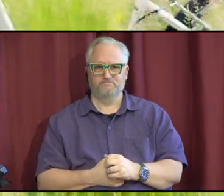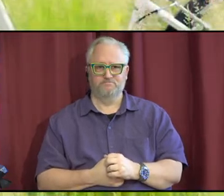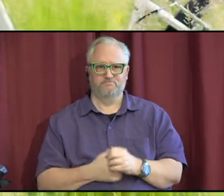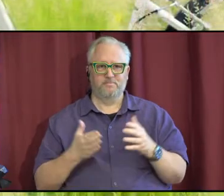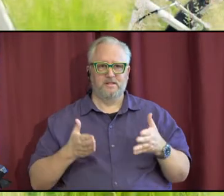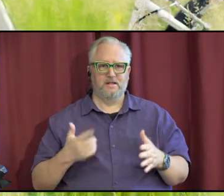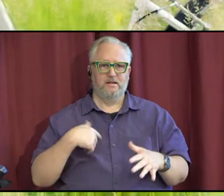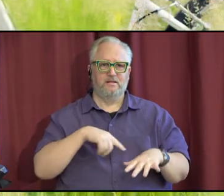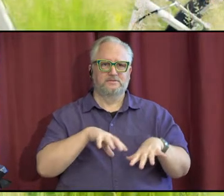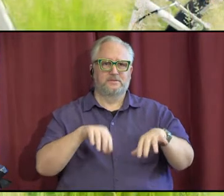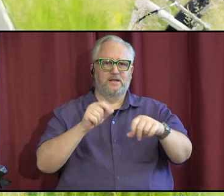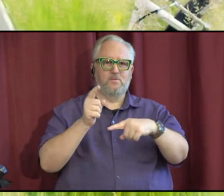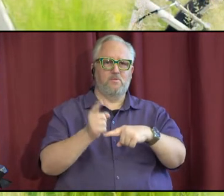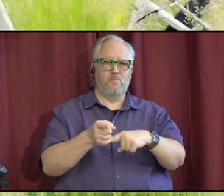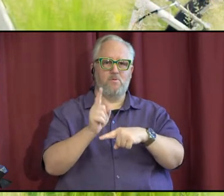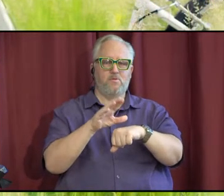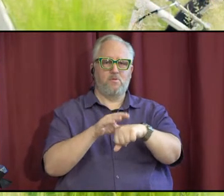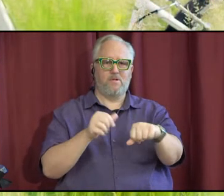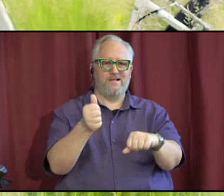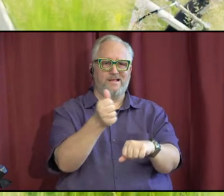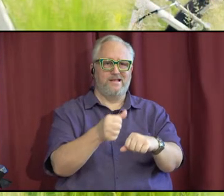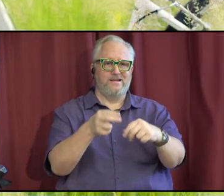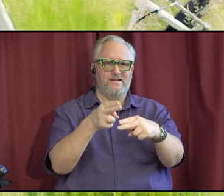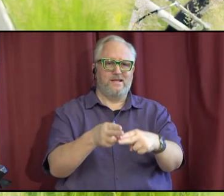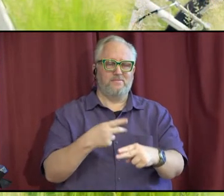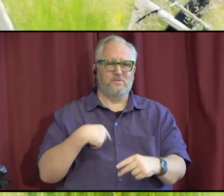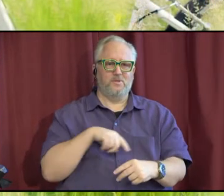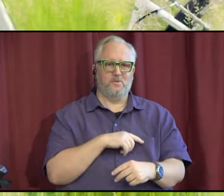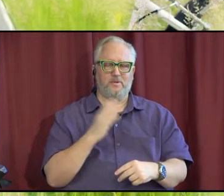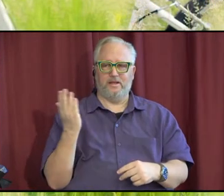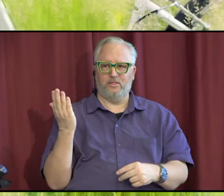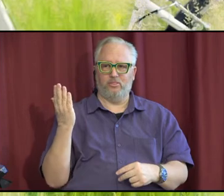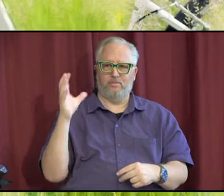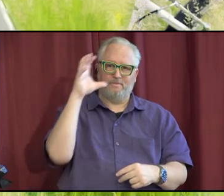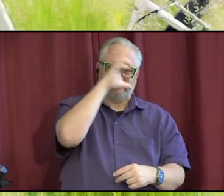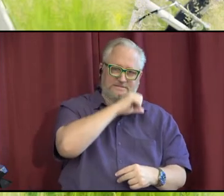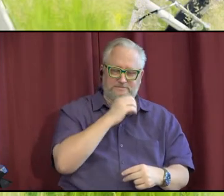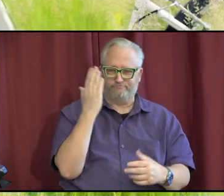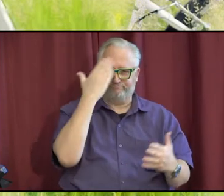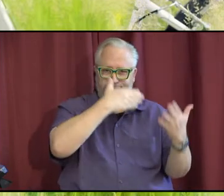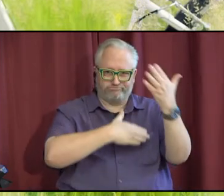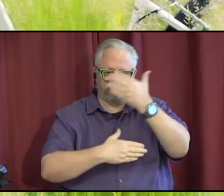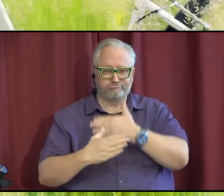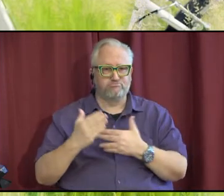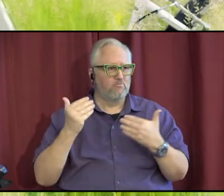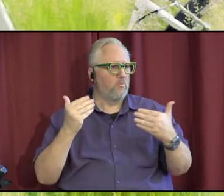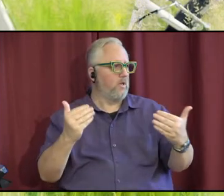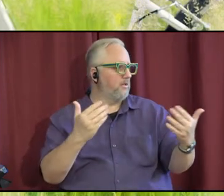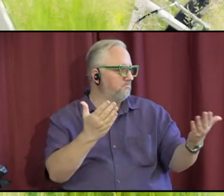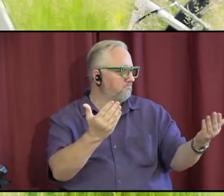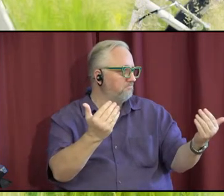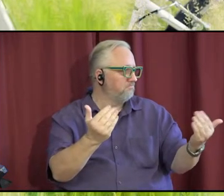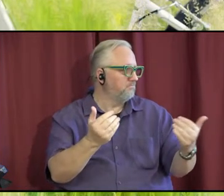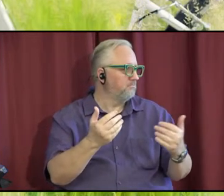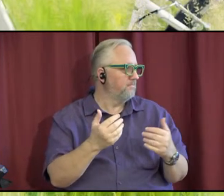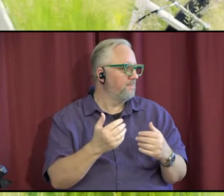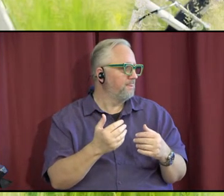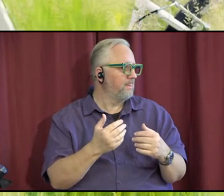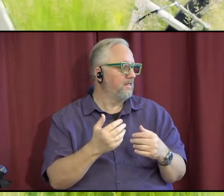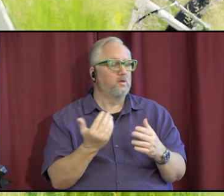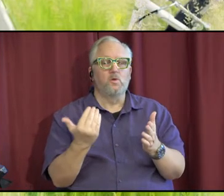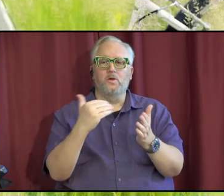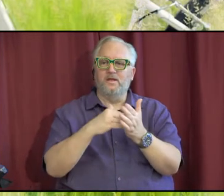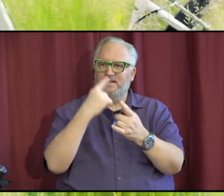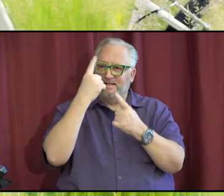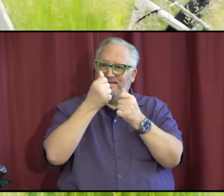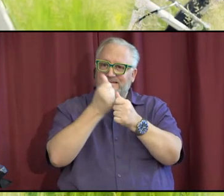Let us take a moment and call out any names that we missed. You can go ahead or think each name.